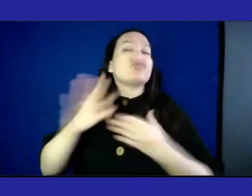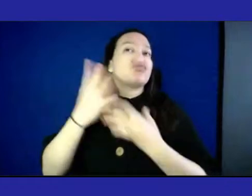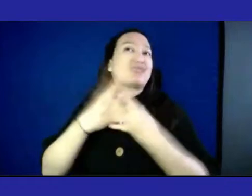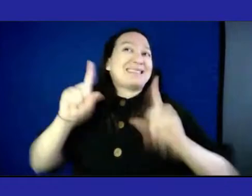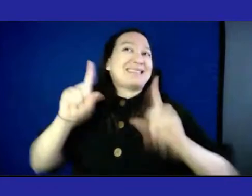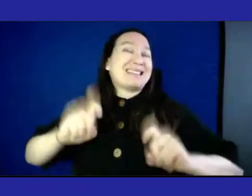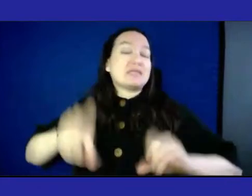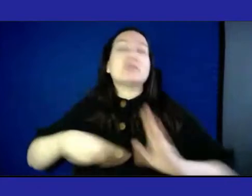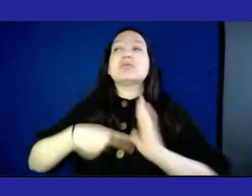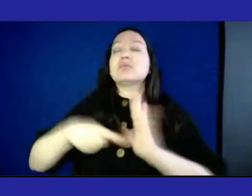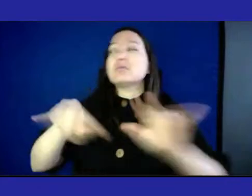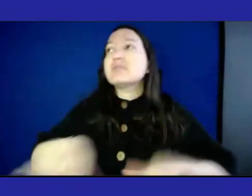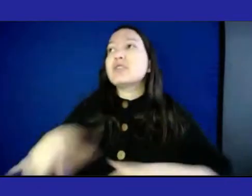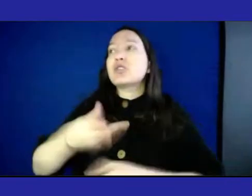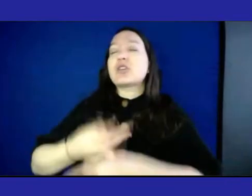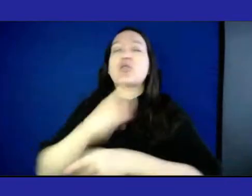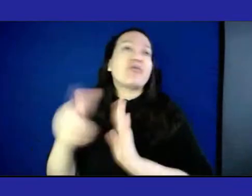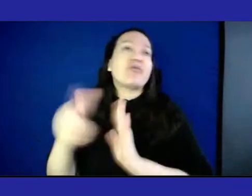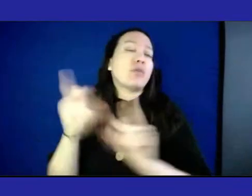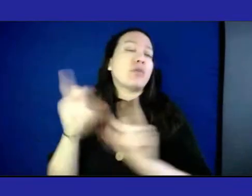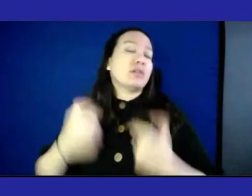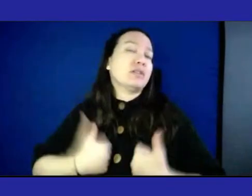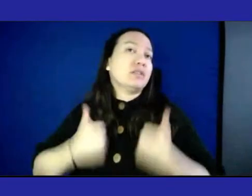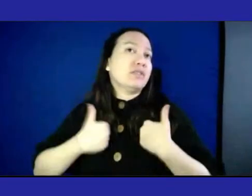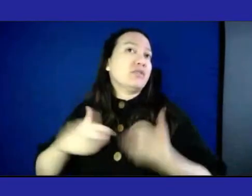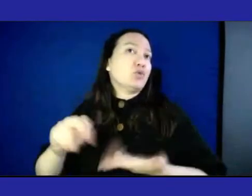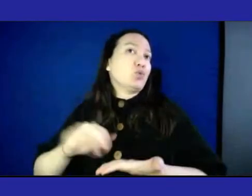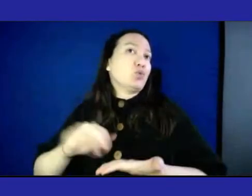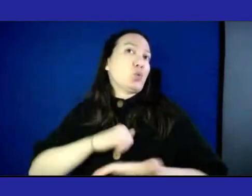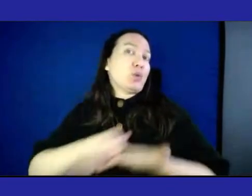care to all New Yorkers. Next slide, please.